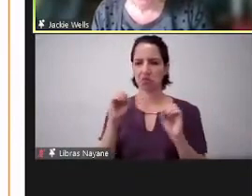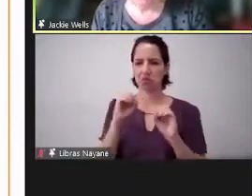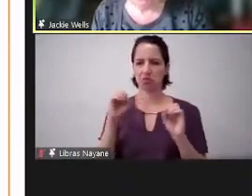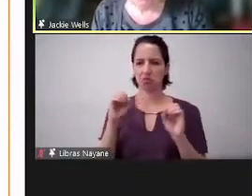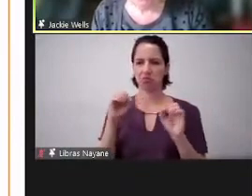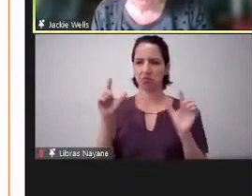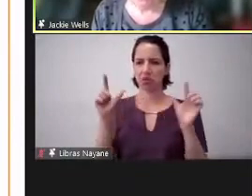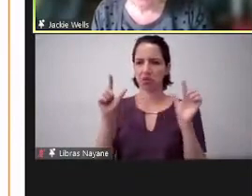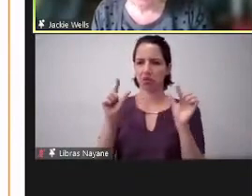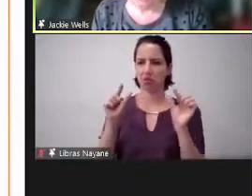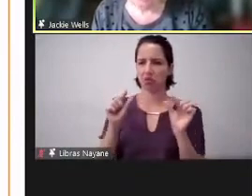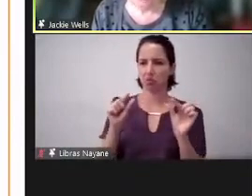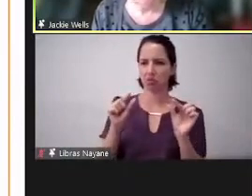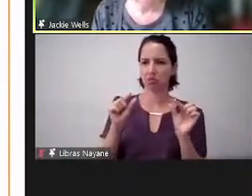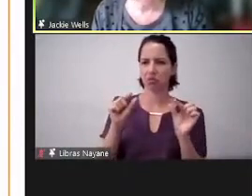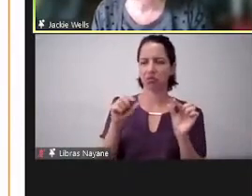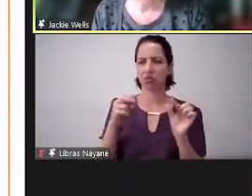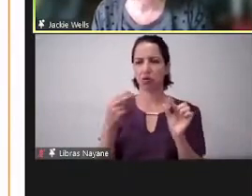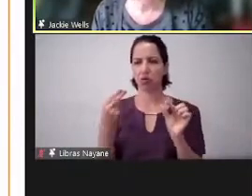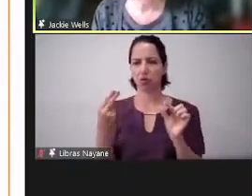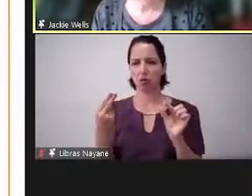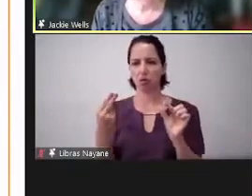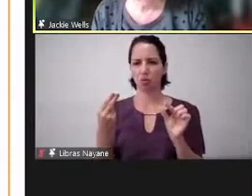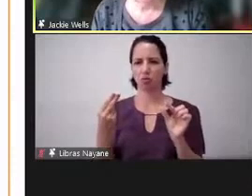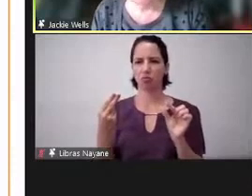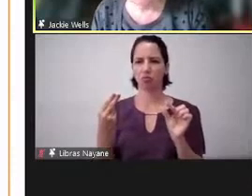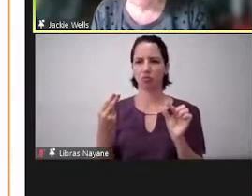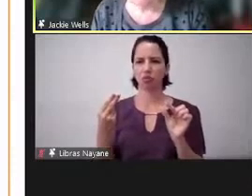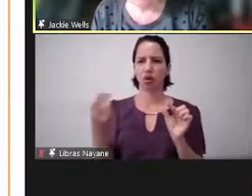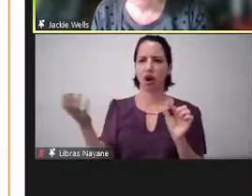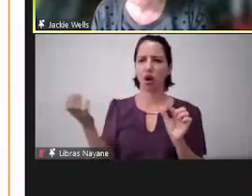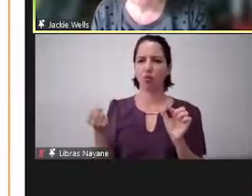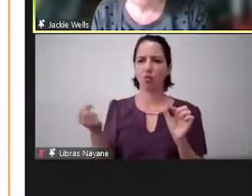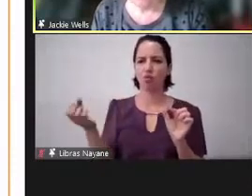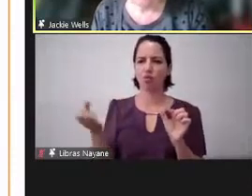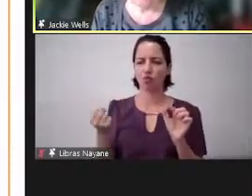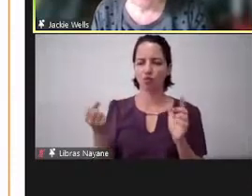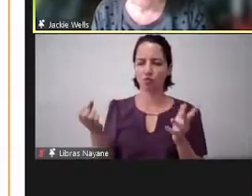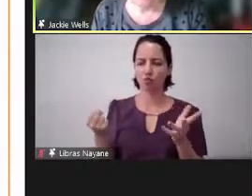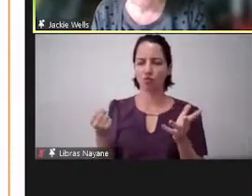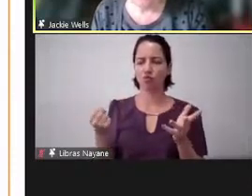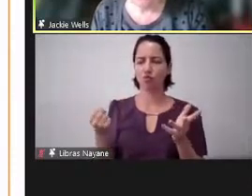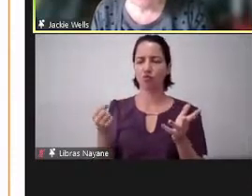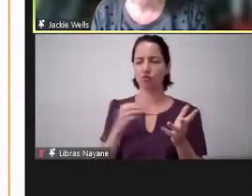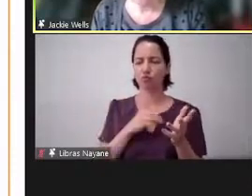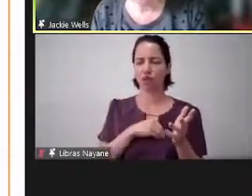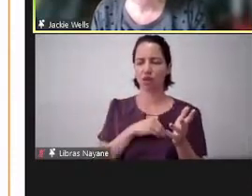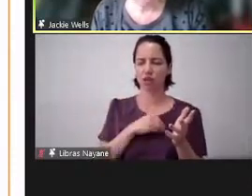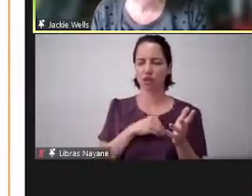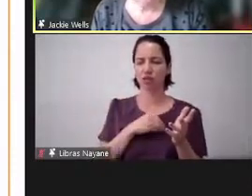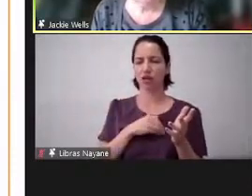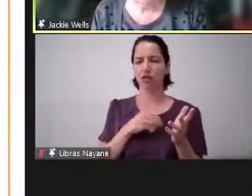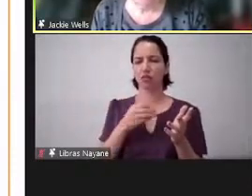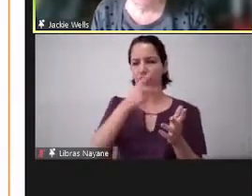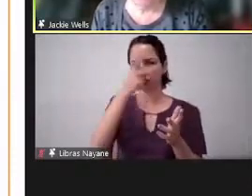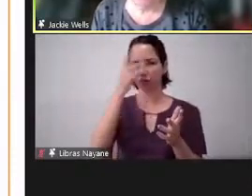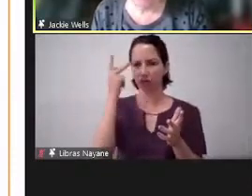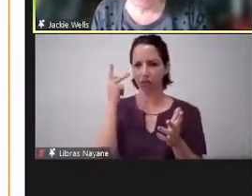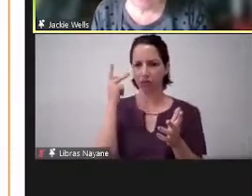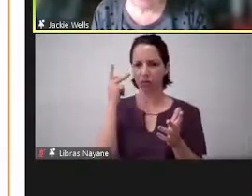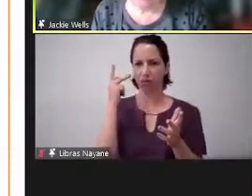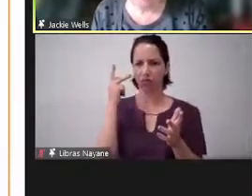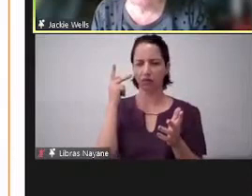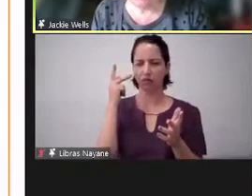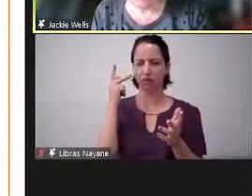could discourage some people from saving for retirement. It would be difficult